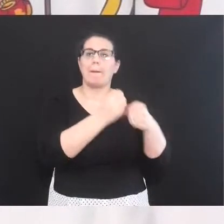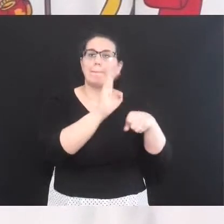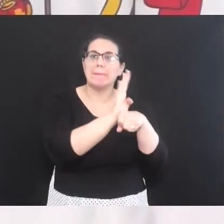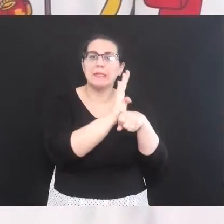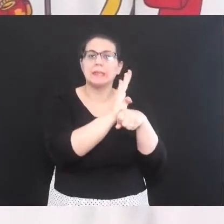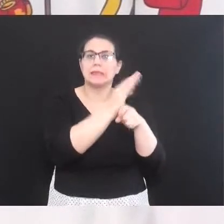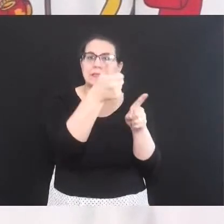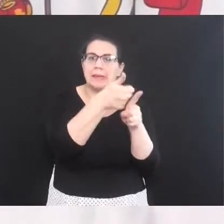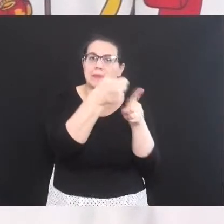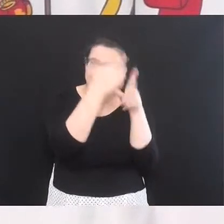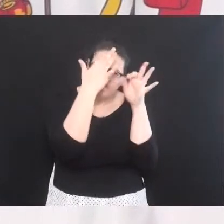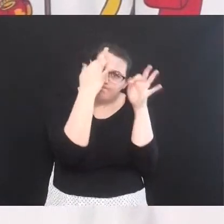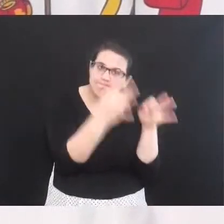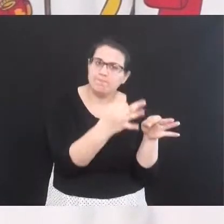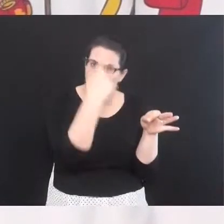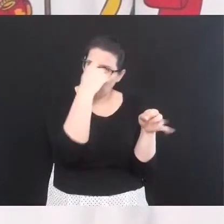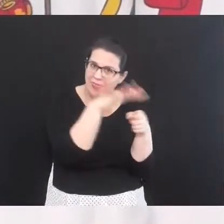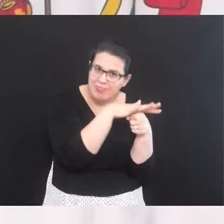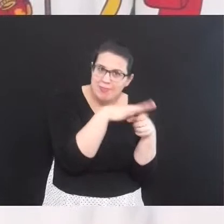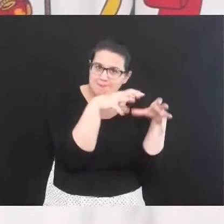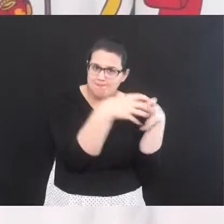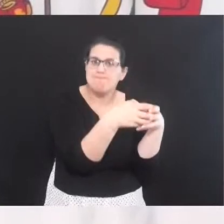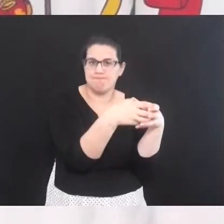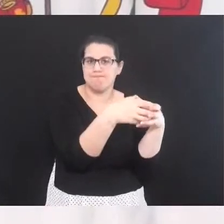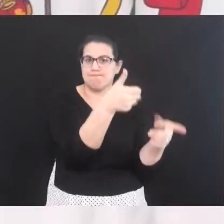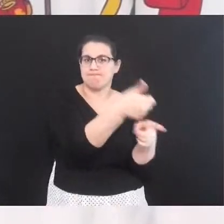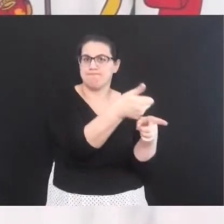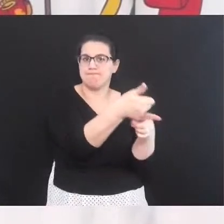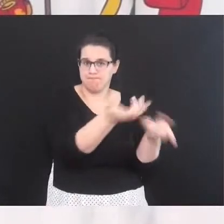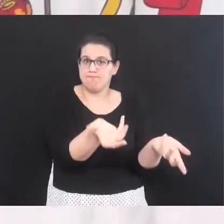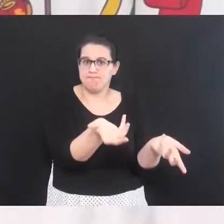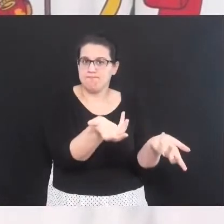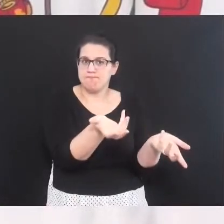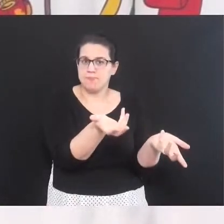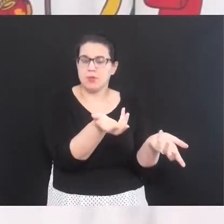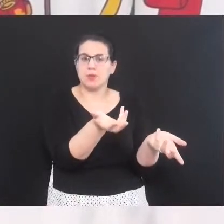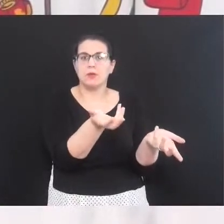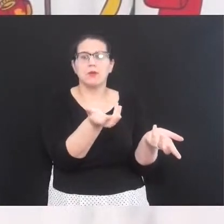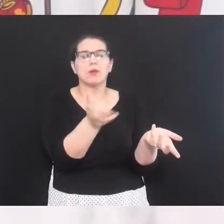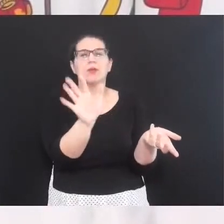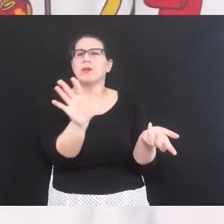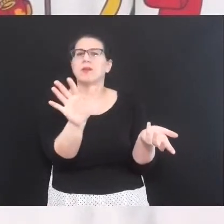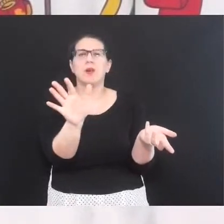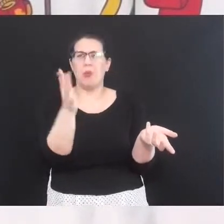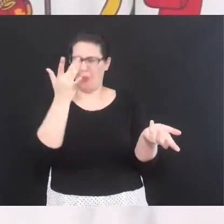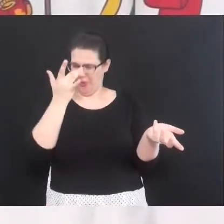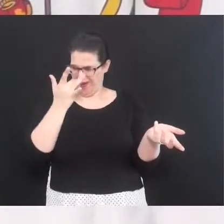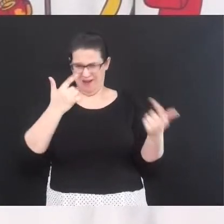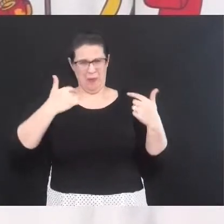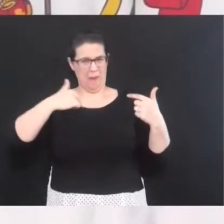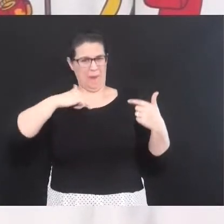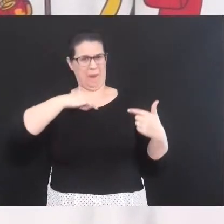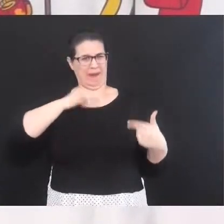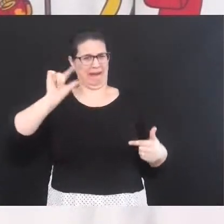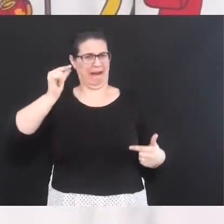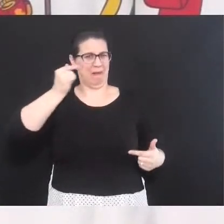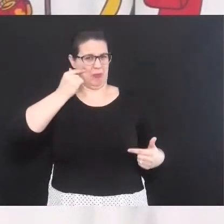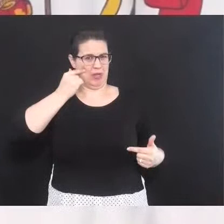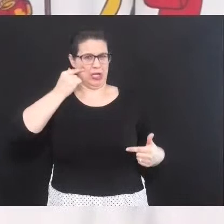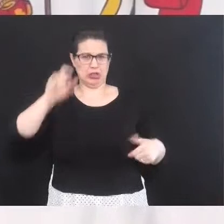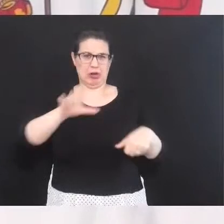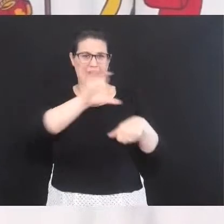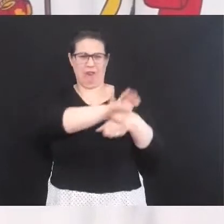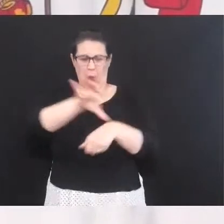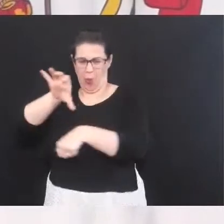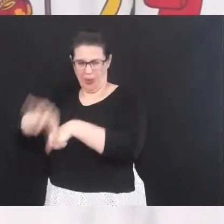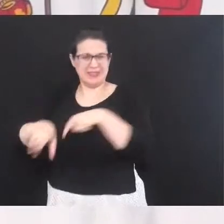businesses, making their decisions on their own. I mean, for God's sakes, a living, why should we impose either